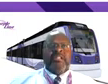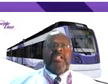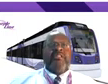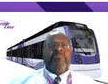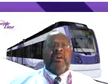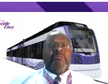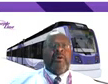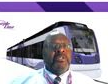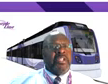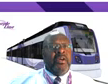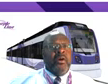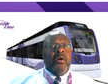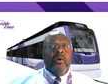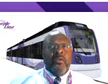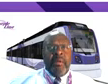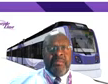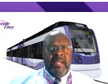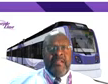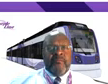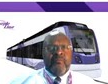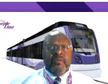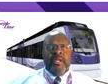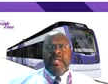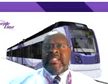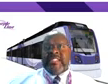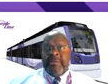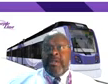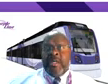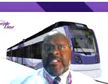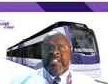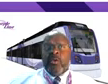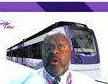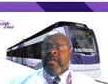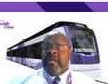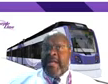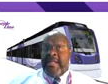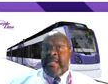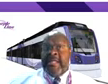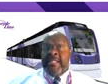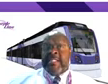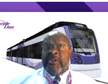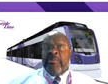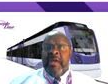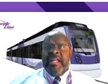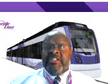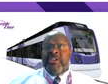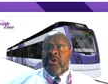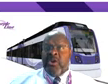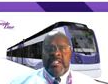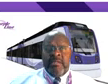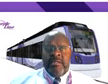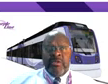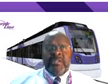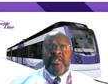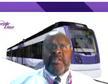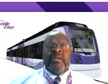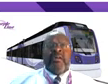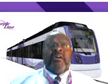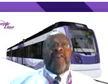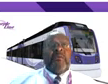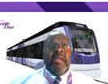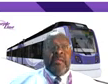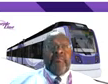in a question and response posting on the website. Similar questions will be combined, so you may not see your question